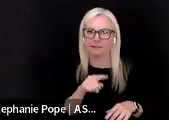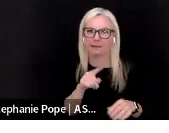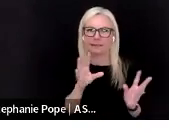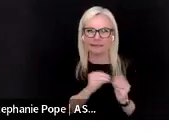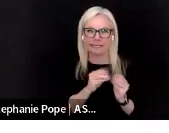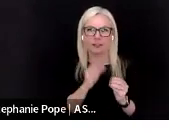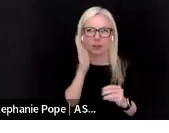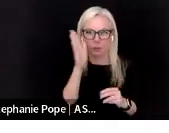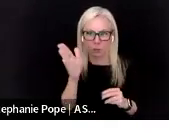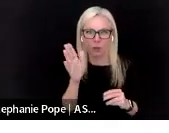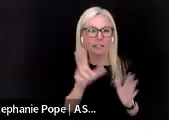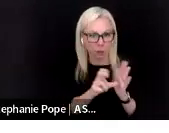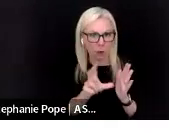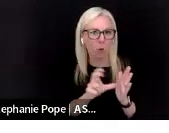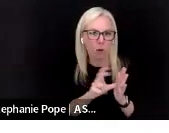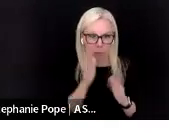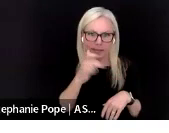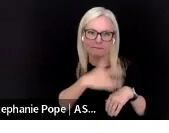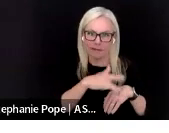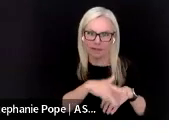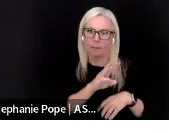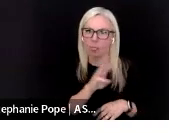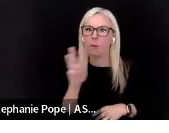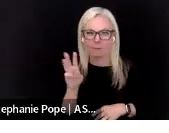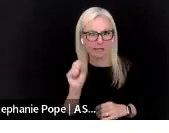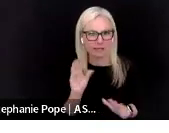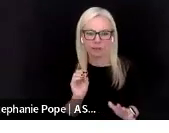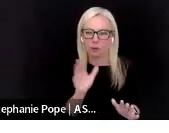this session is being recorded and will be available on our website, so